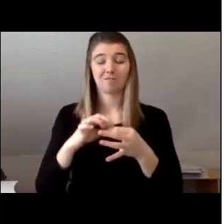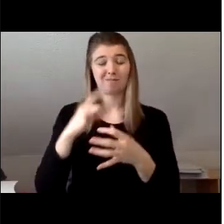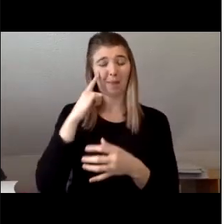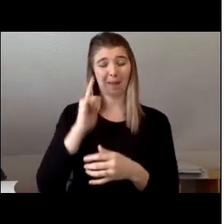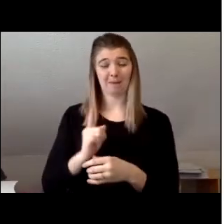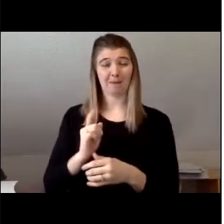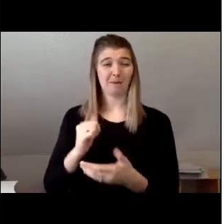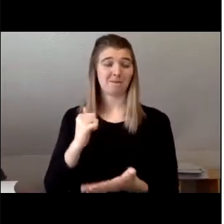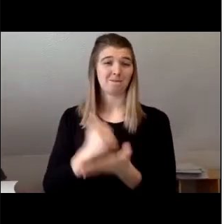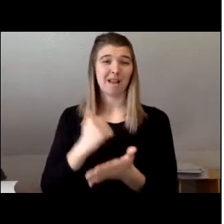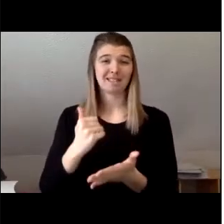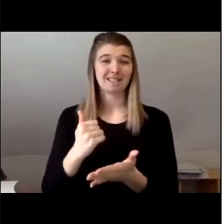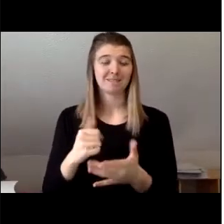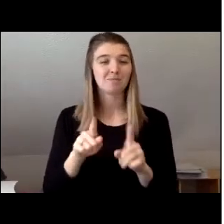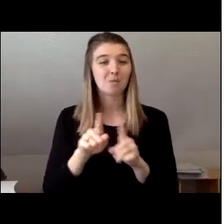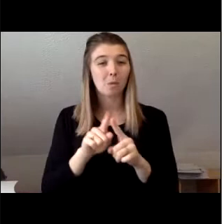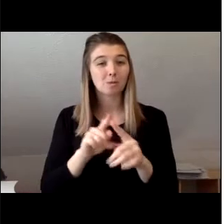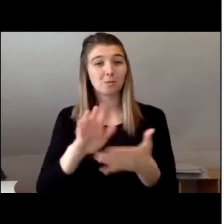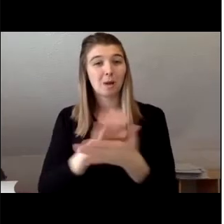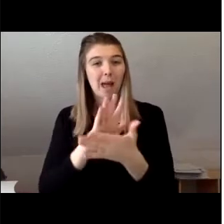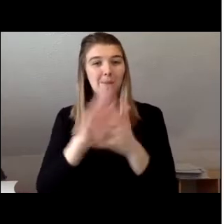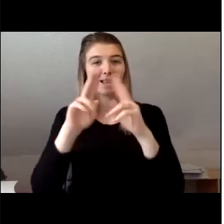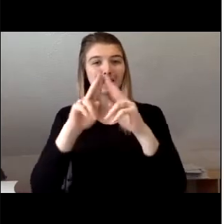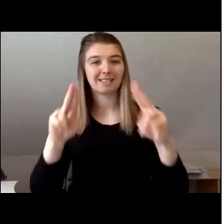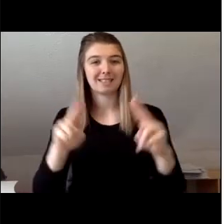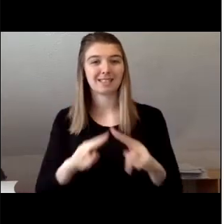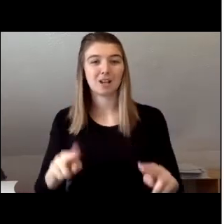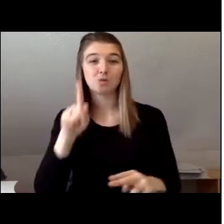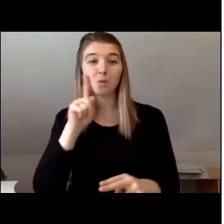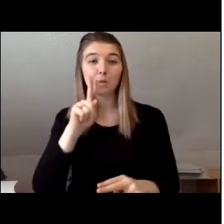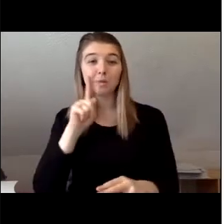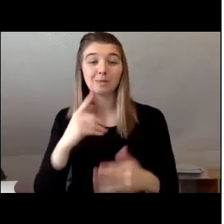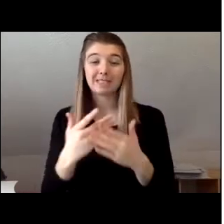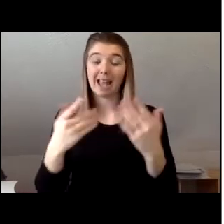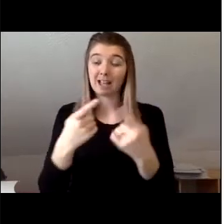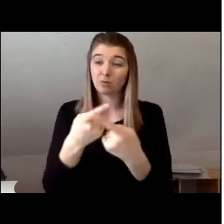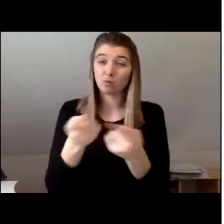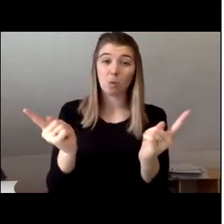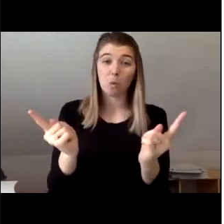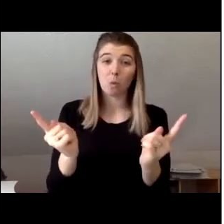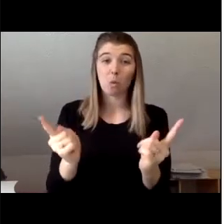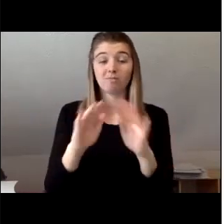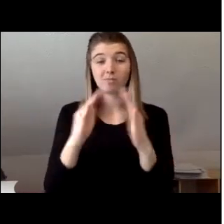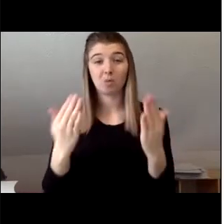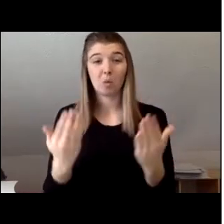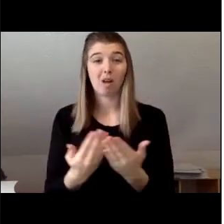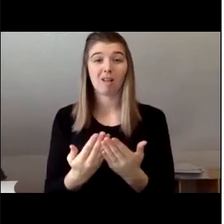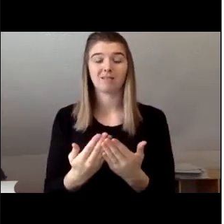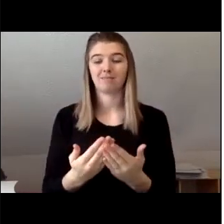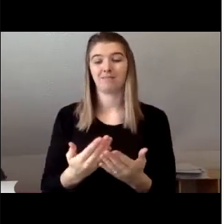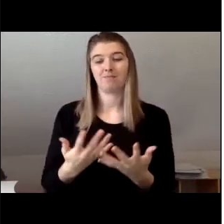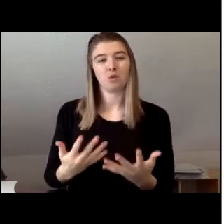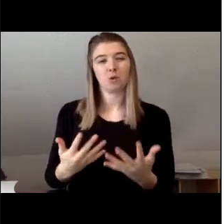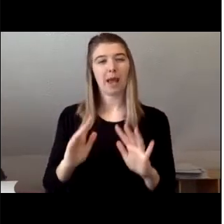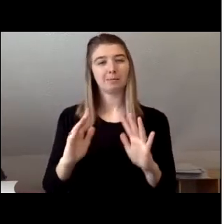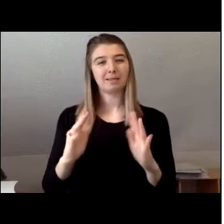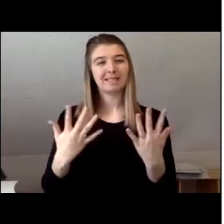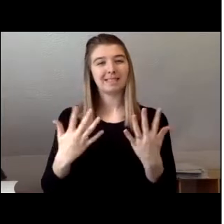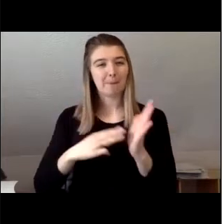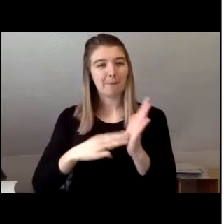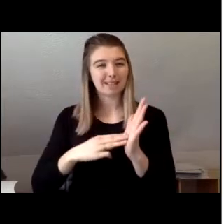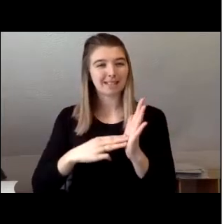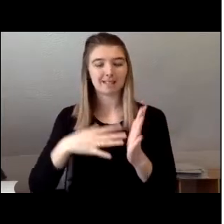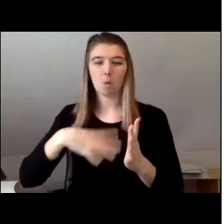International Women's Day, of course, to you all around the world. What I'd like to do in my 10 minutes now is just to give you a